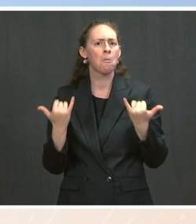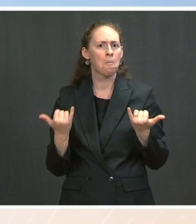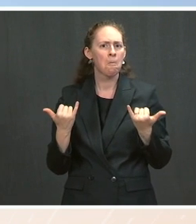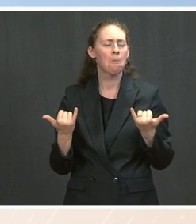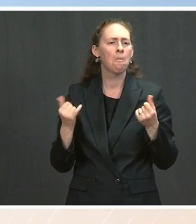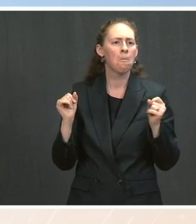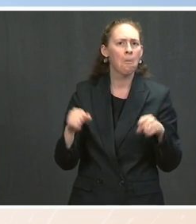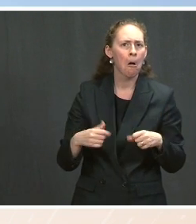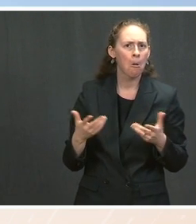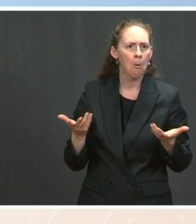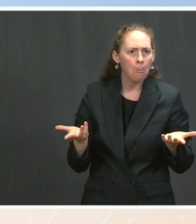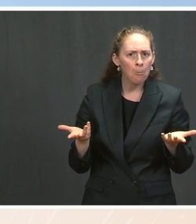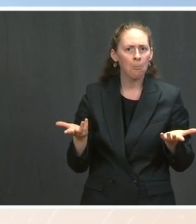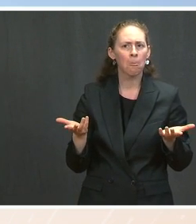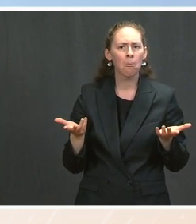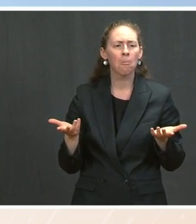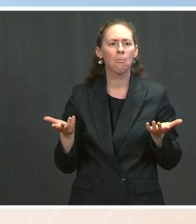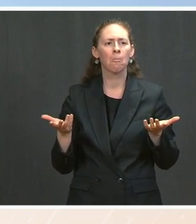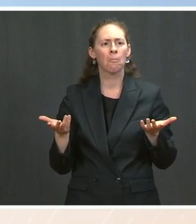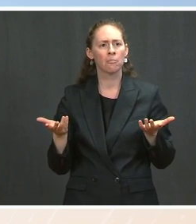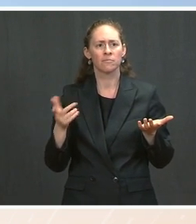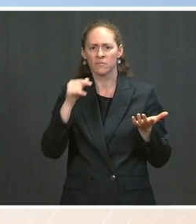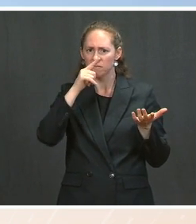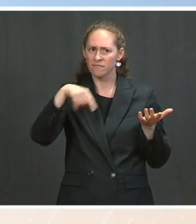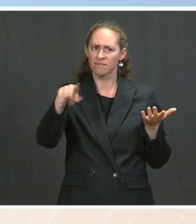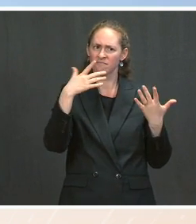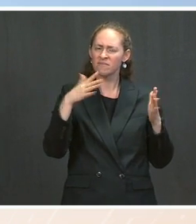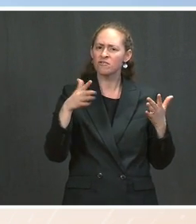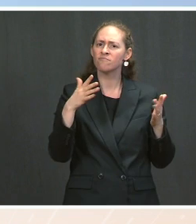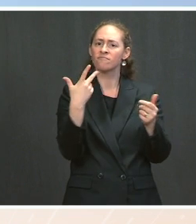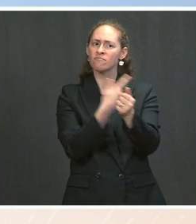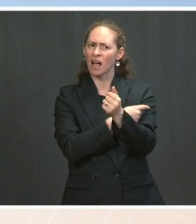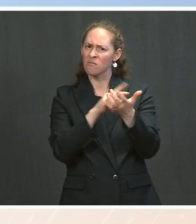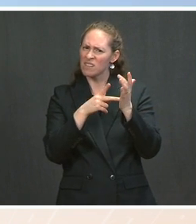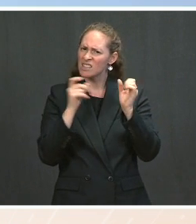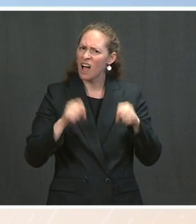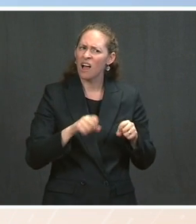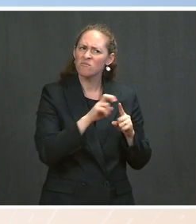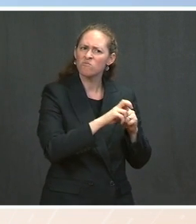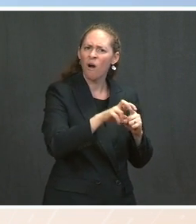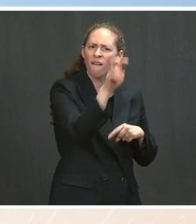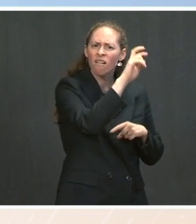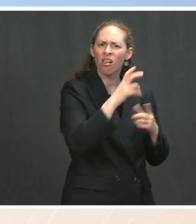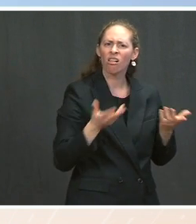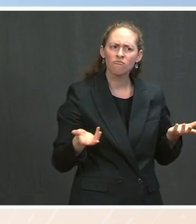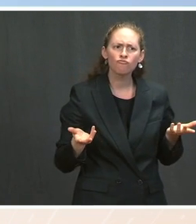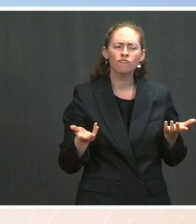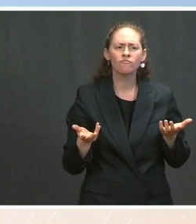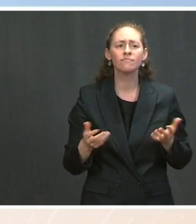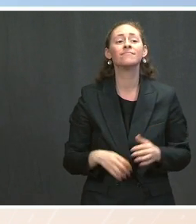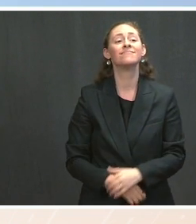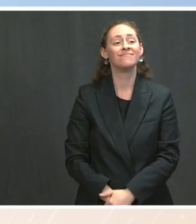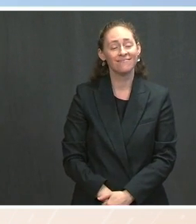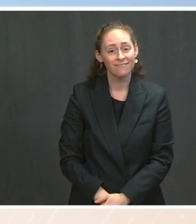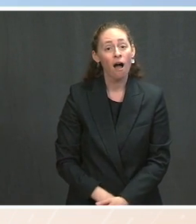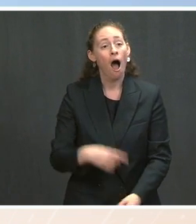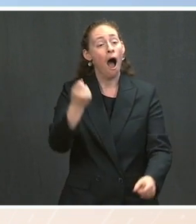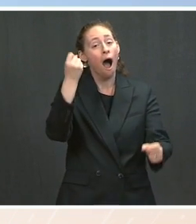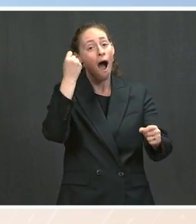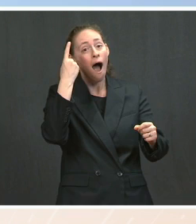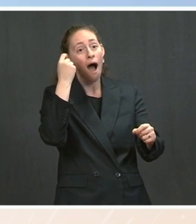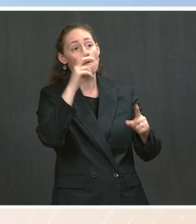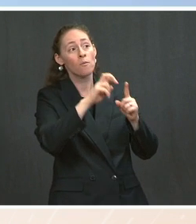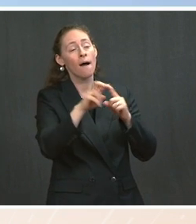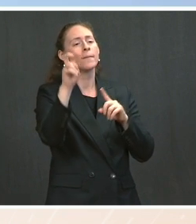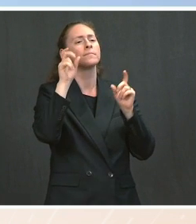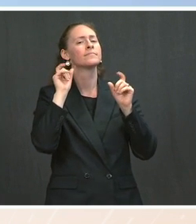they say that vaccinated individuals can travel internationally. And they're still required to wear masks, and airline travel is a little different. And again,